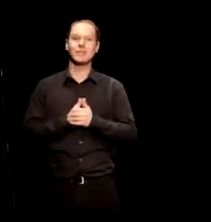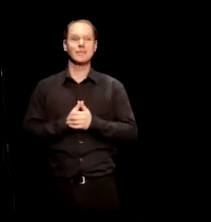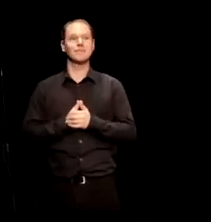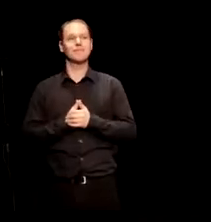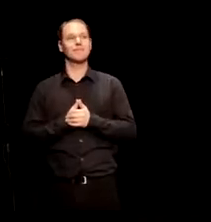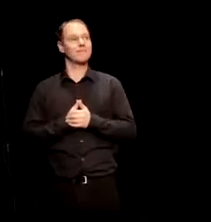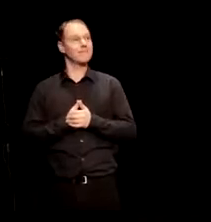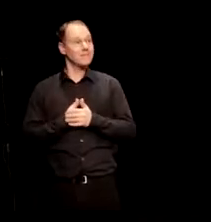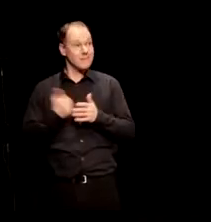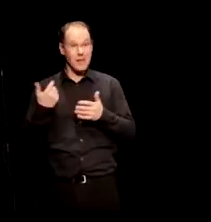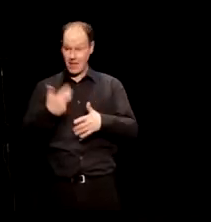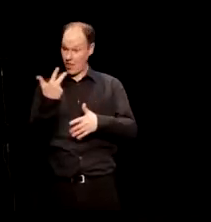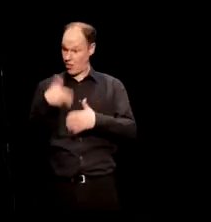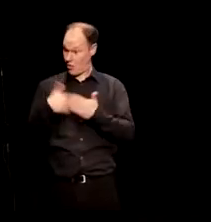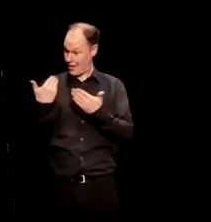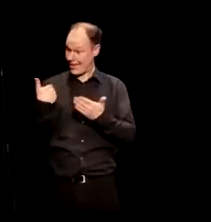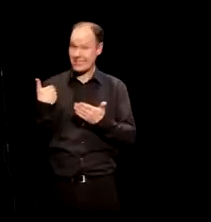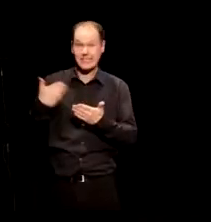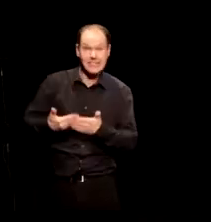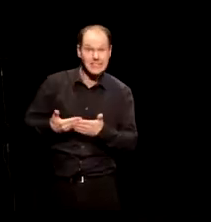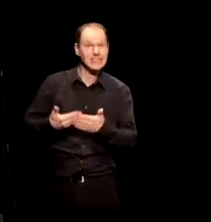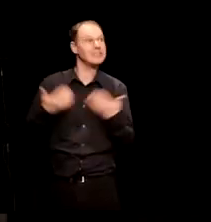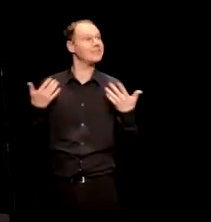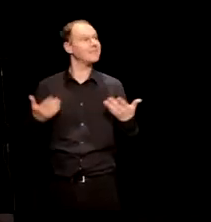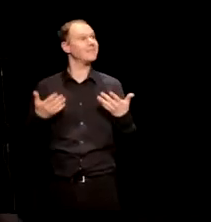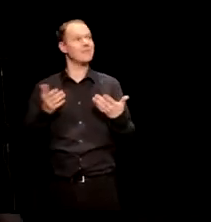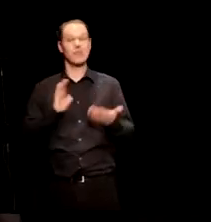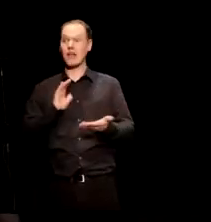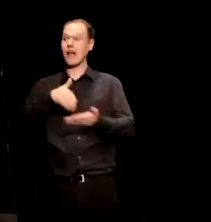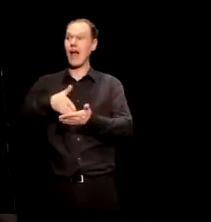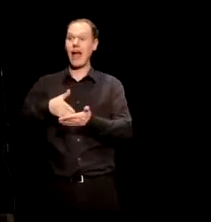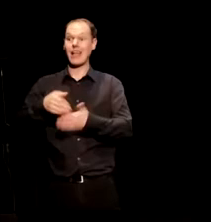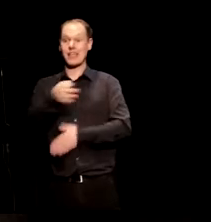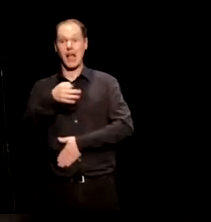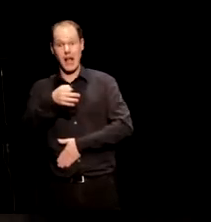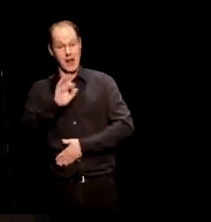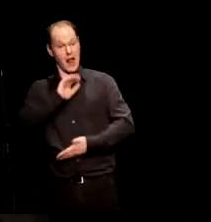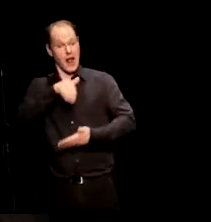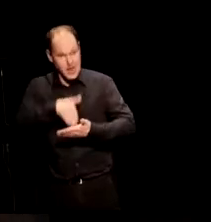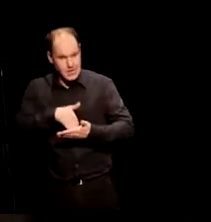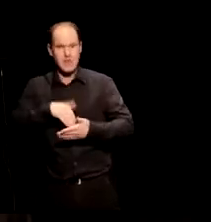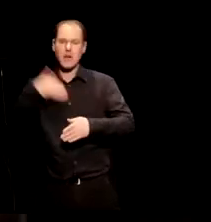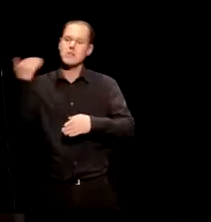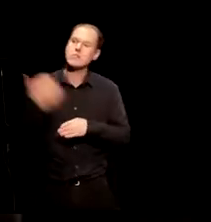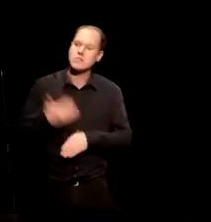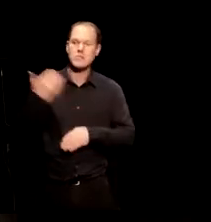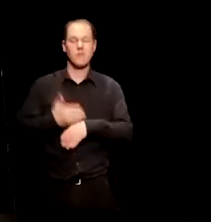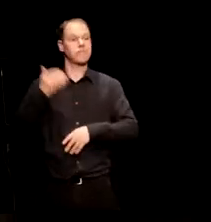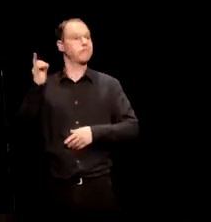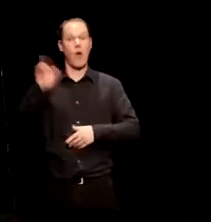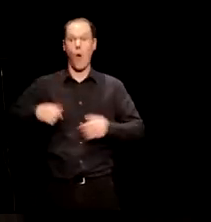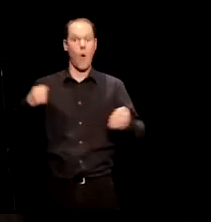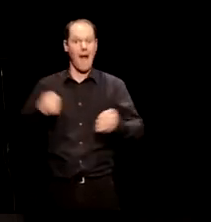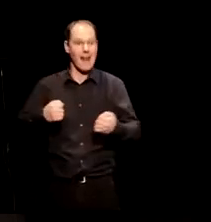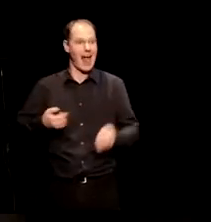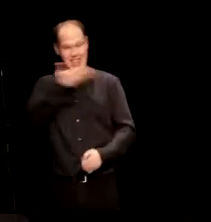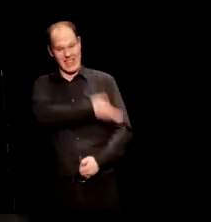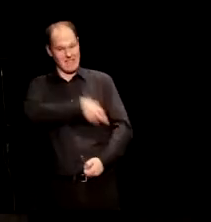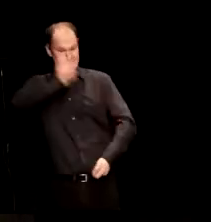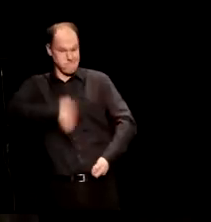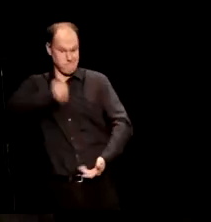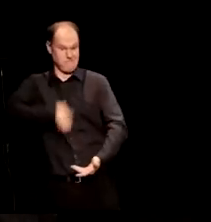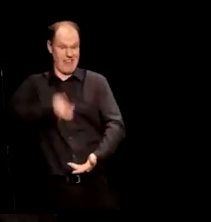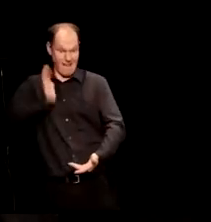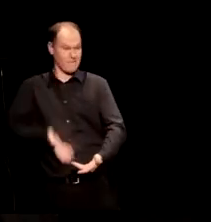because after 3 days of getting into town, after working all winter, I gotta blow this bass